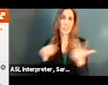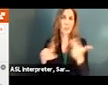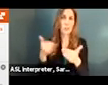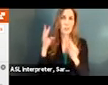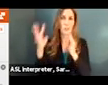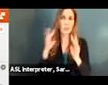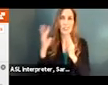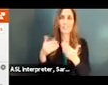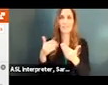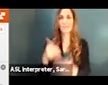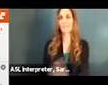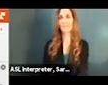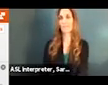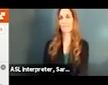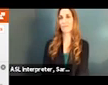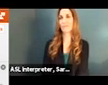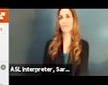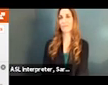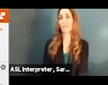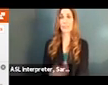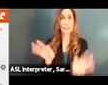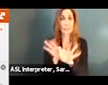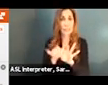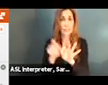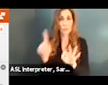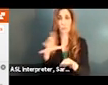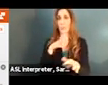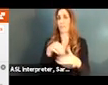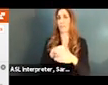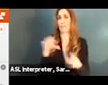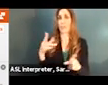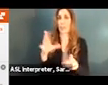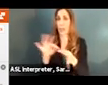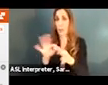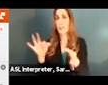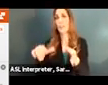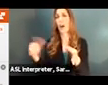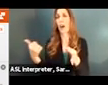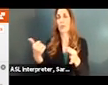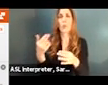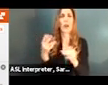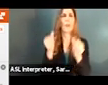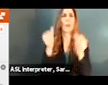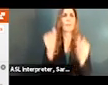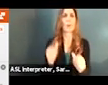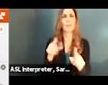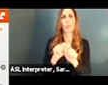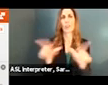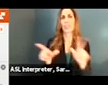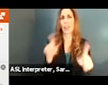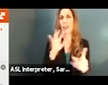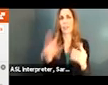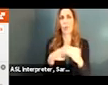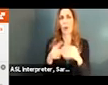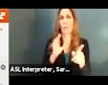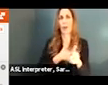creative. So if you have any pressing questions, please feel free to put them in the comments, but otherwise I'm going to put up this slide about